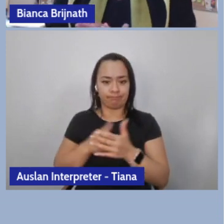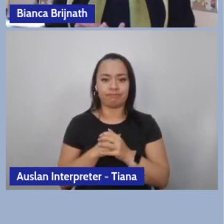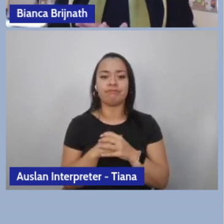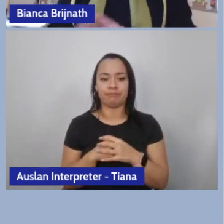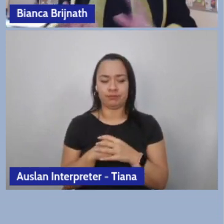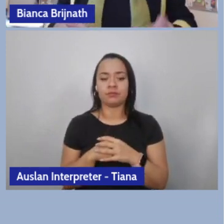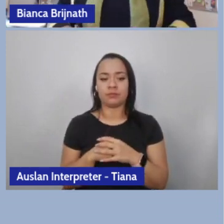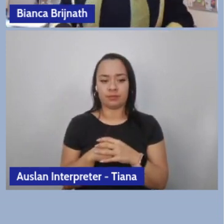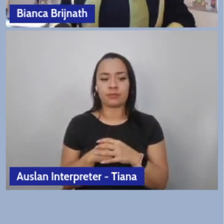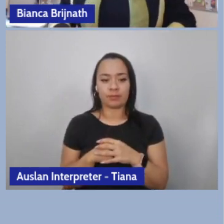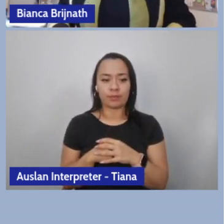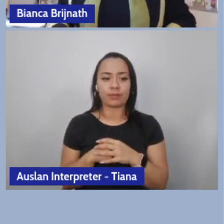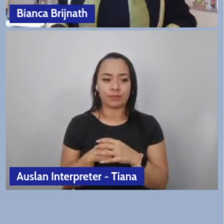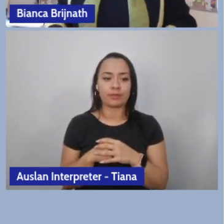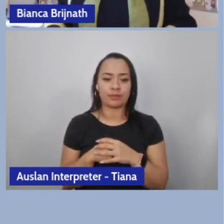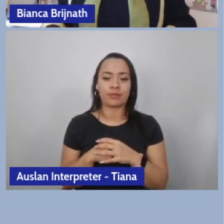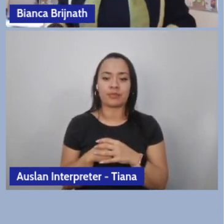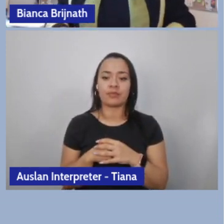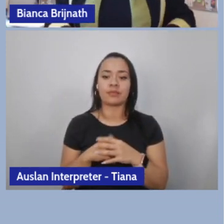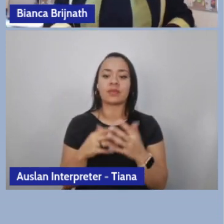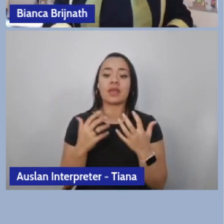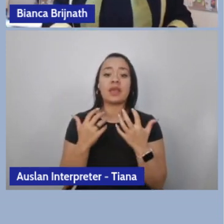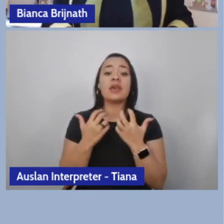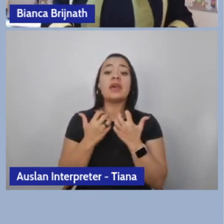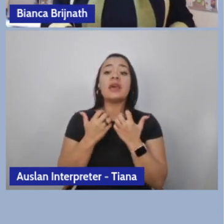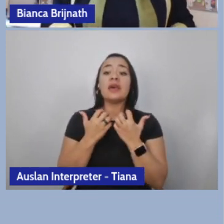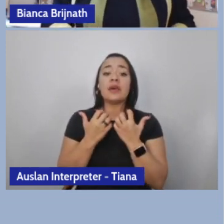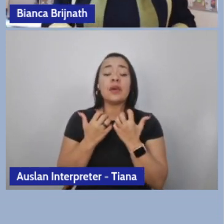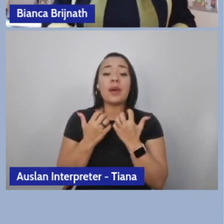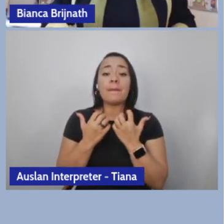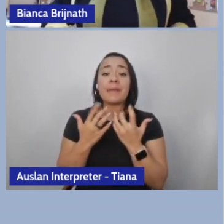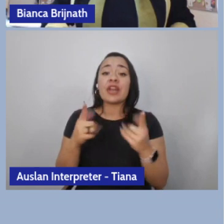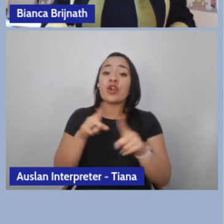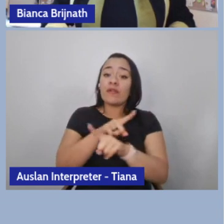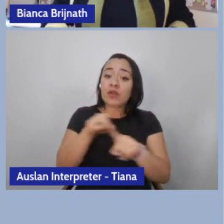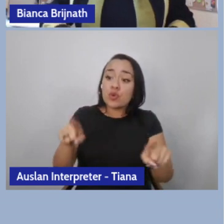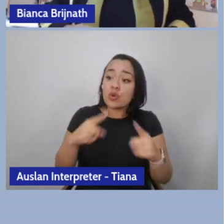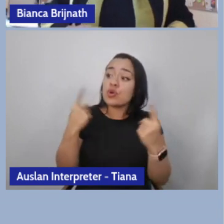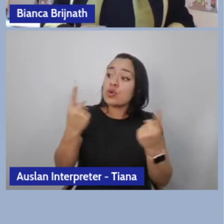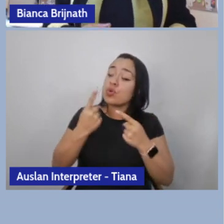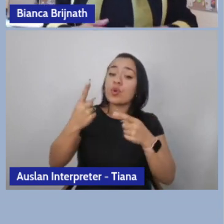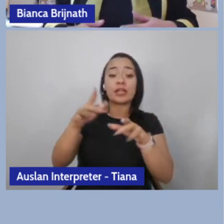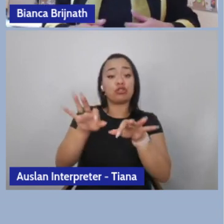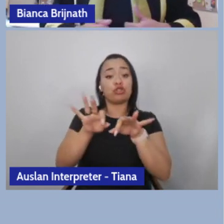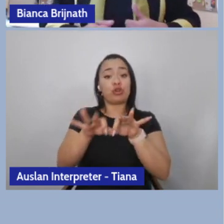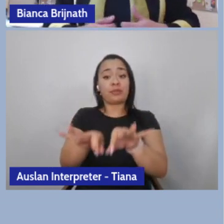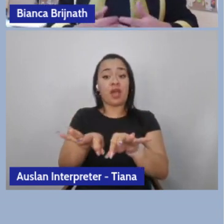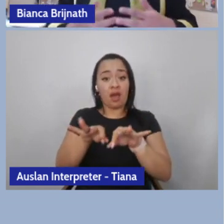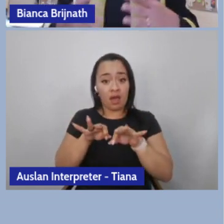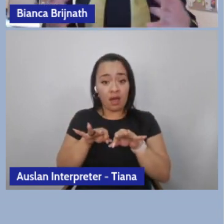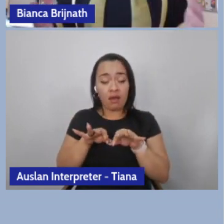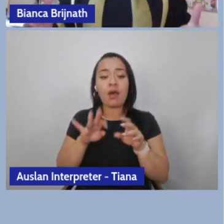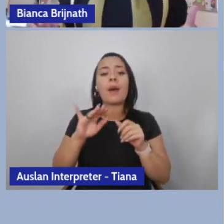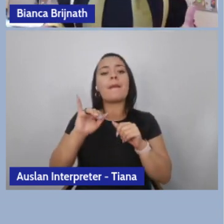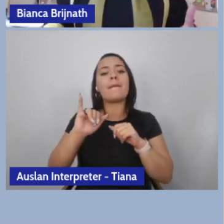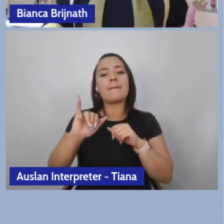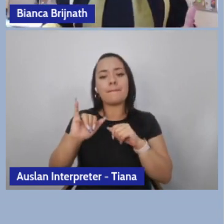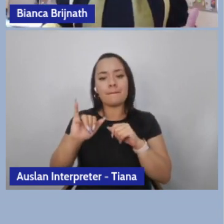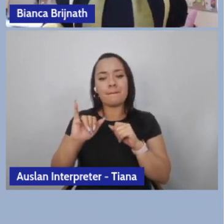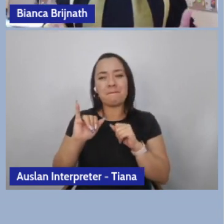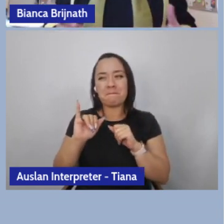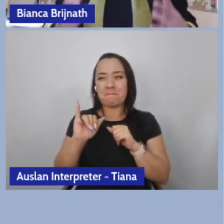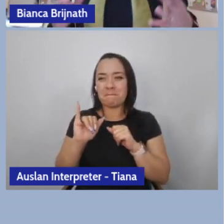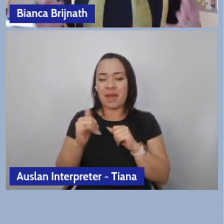So many of you in your working life as interpreters will be exposed to all kinds